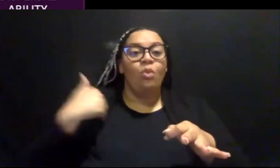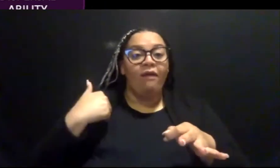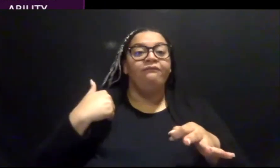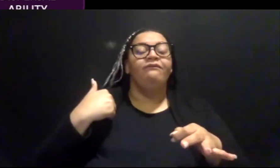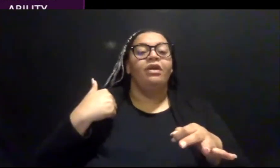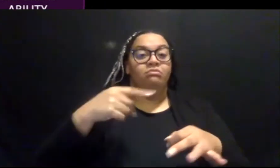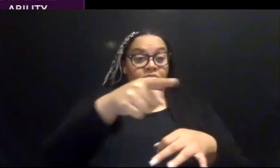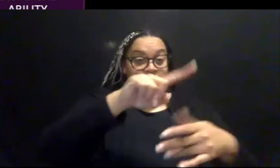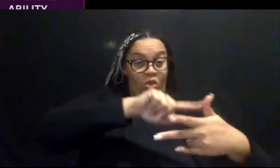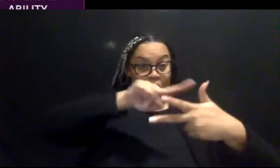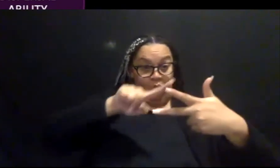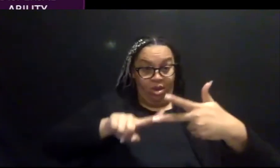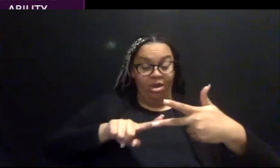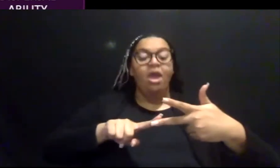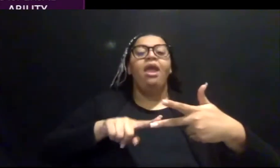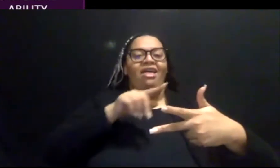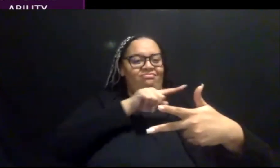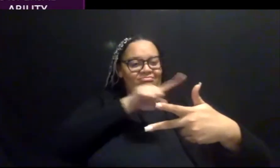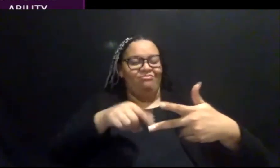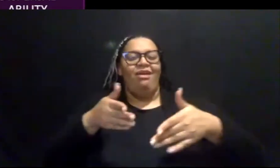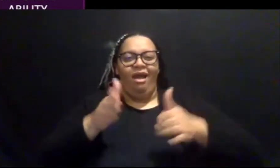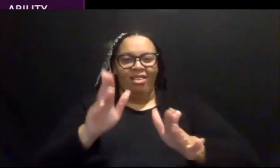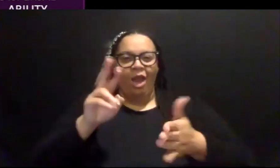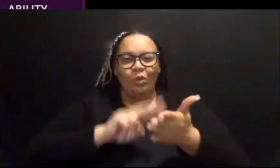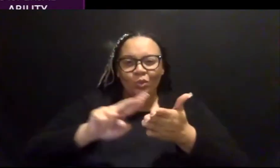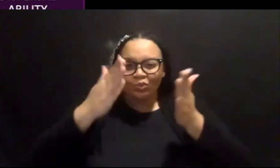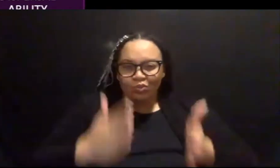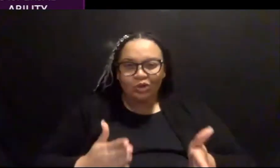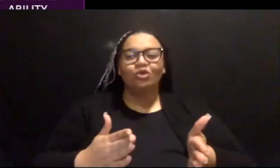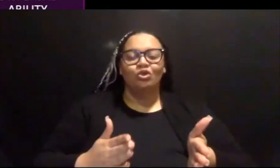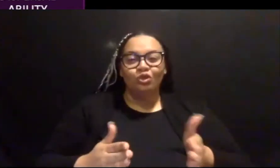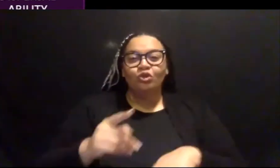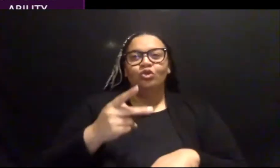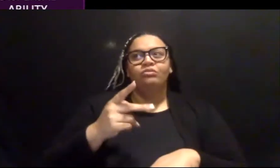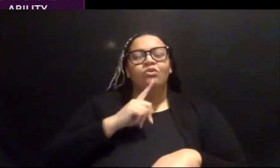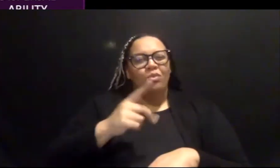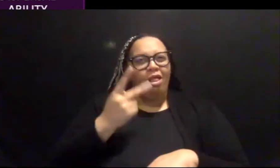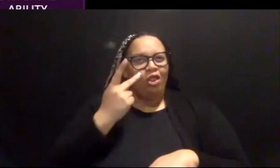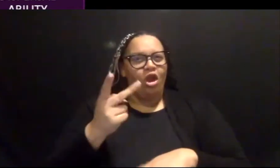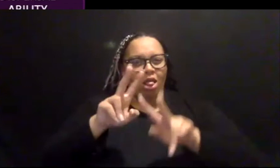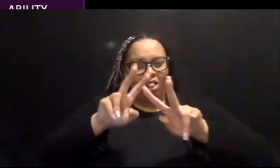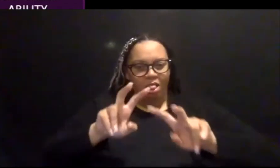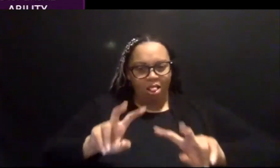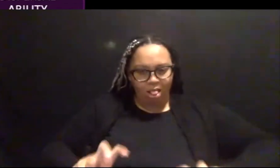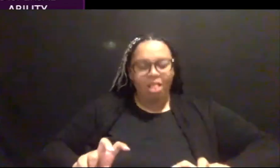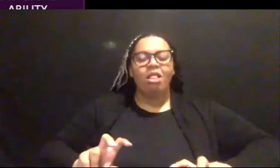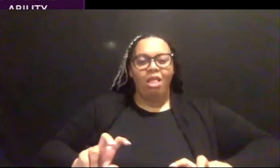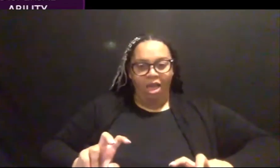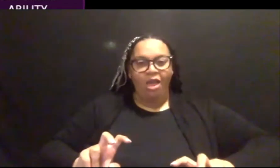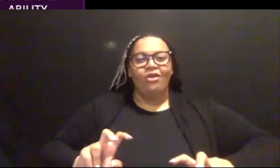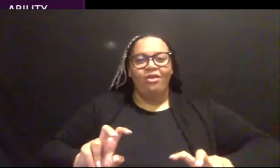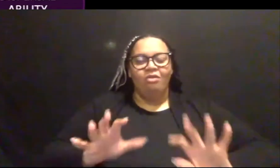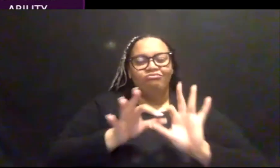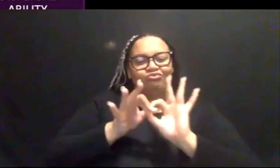statistics, to allow researchers to infer the dispersal ability of a species by examining the relative effects